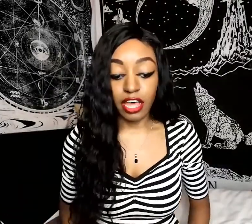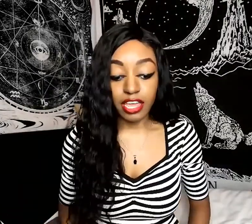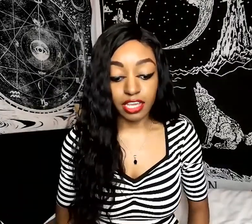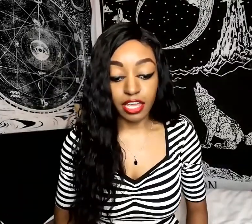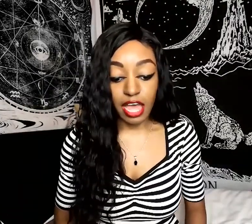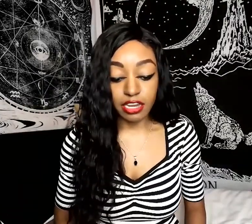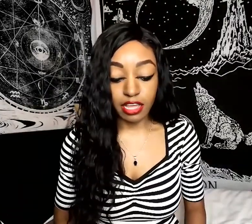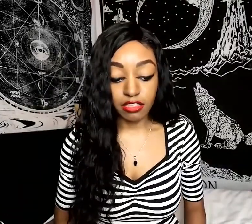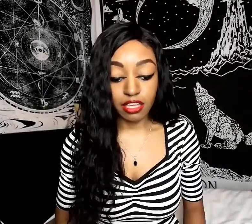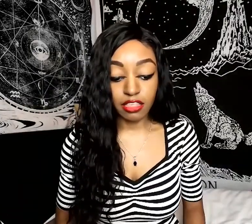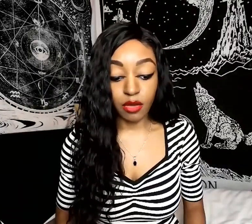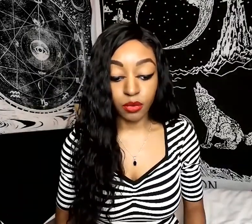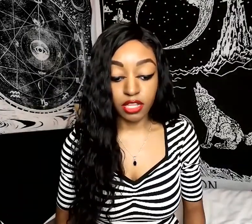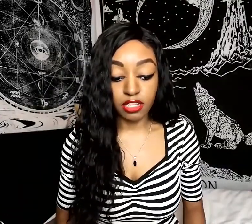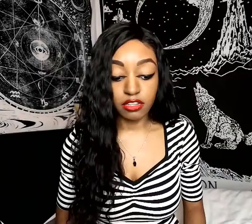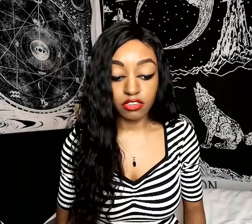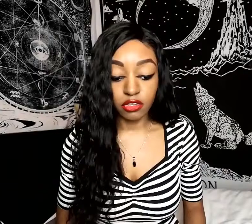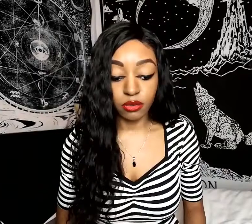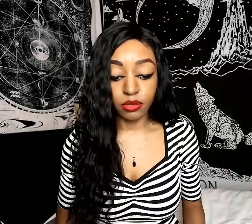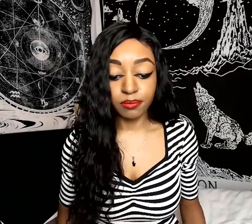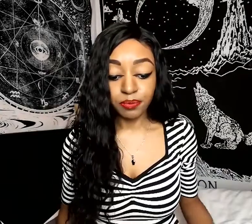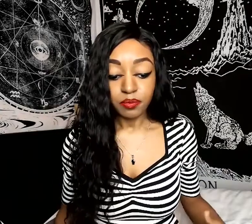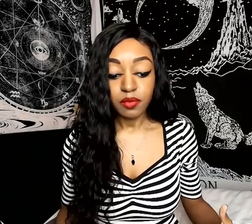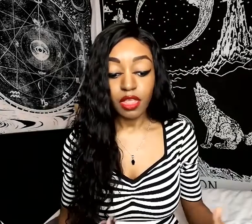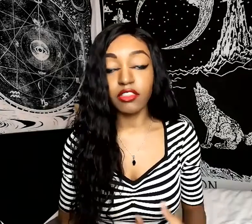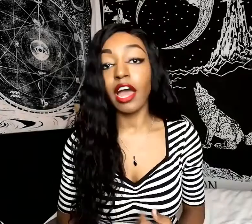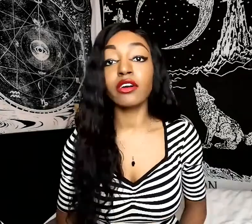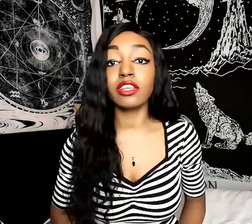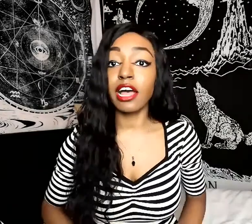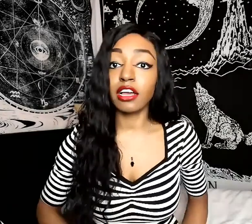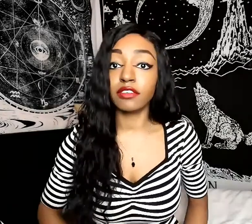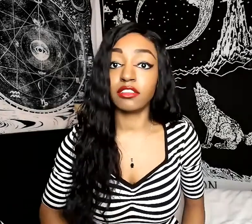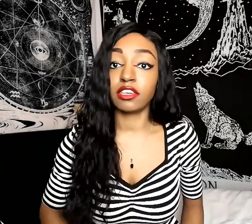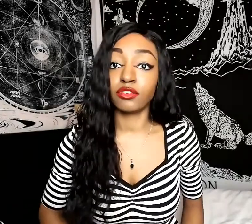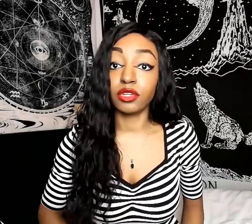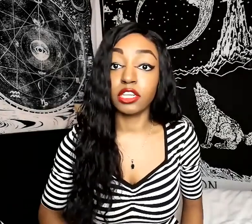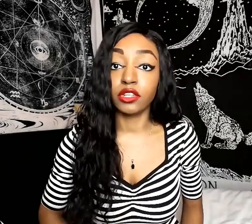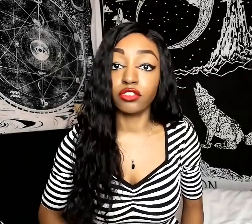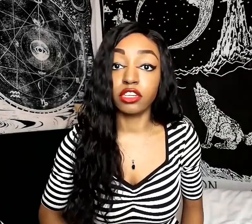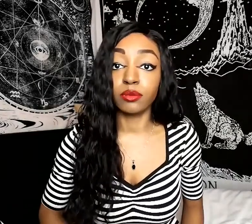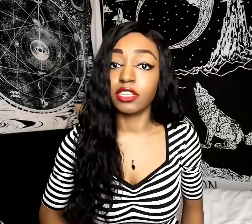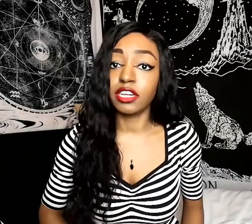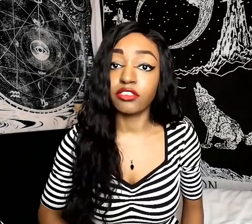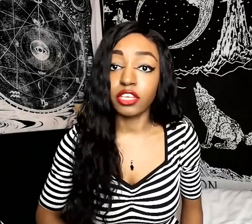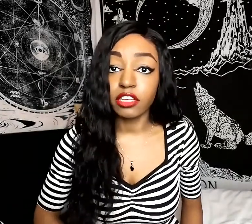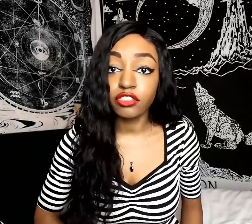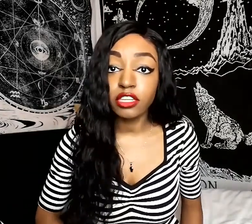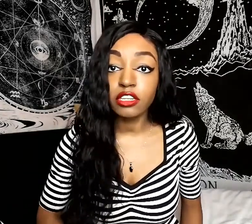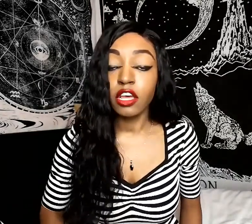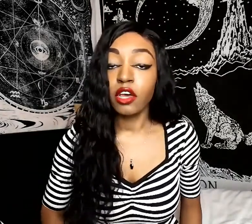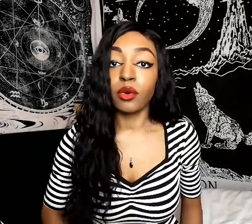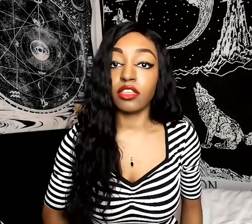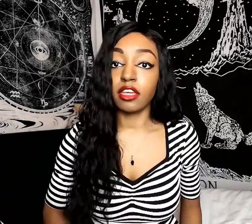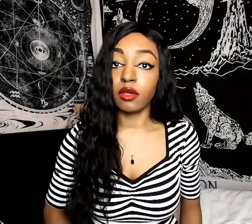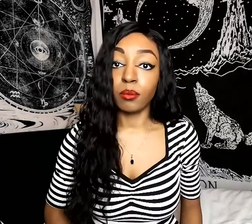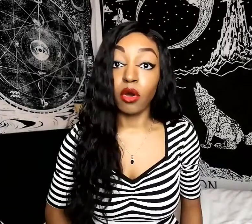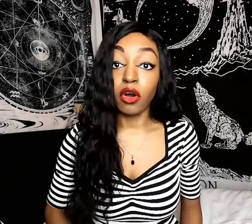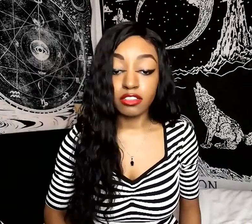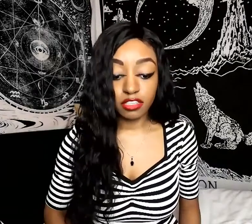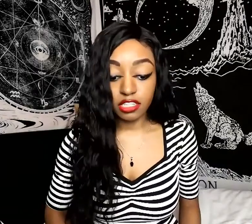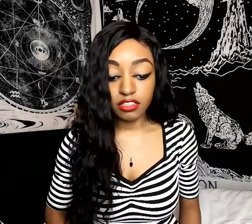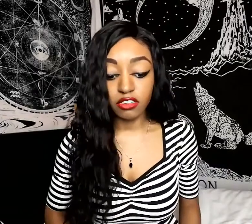our society. And I think that we need to tackle the lack of asexual inclusion within education,